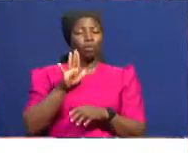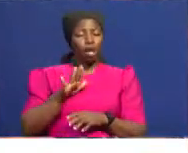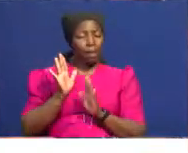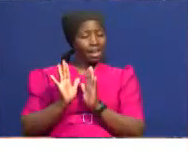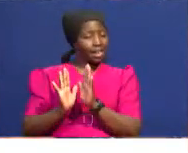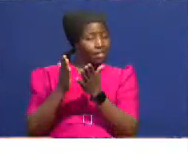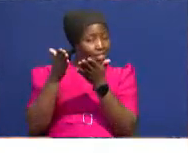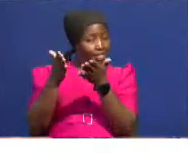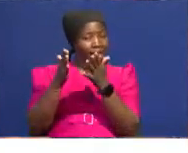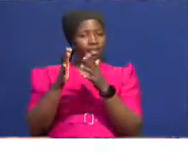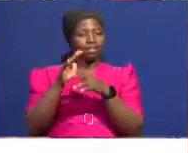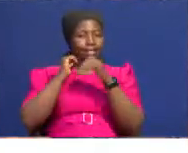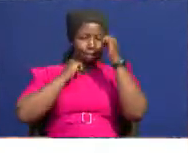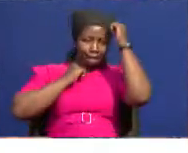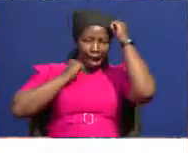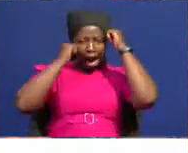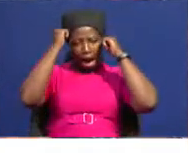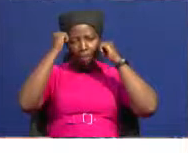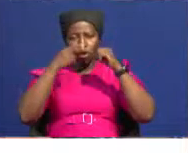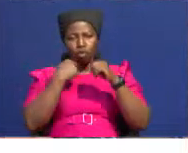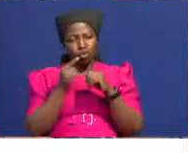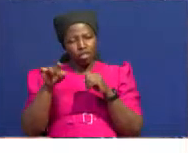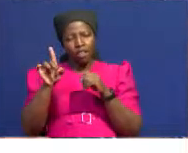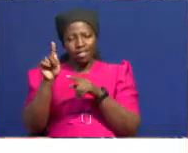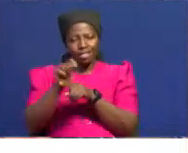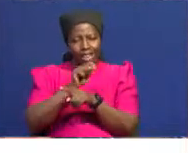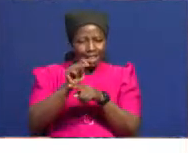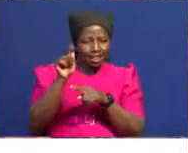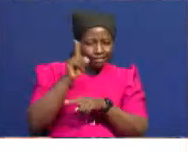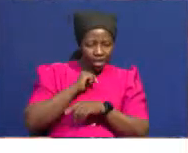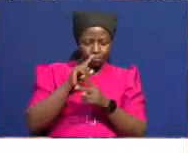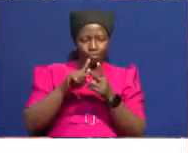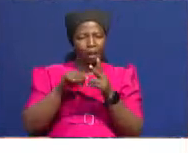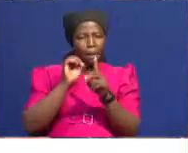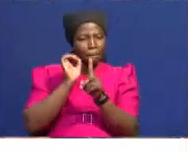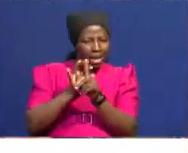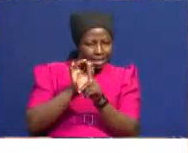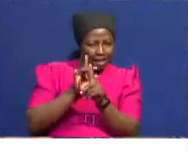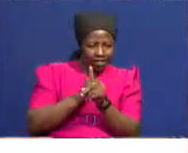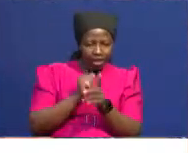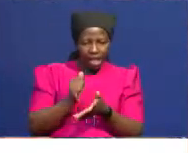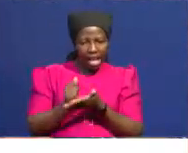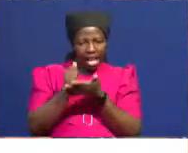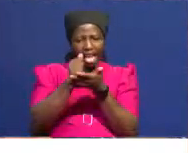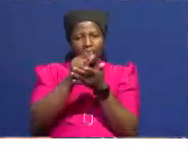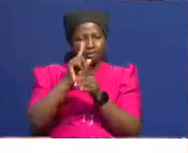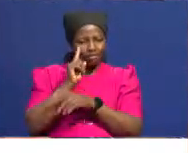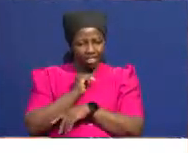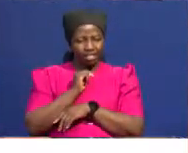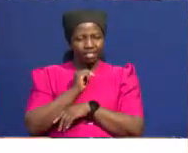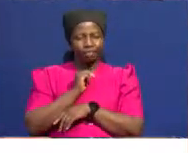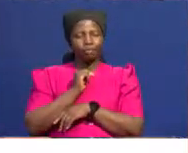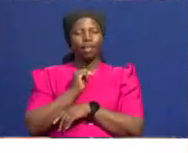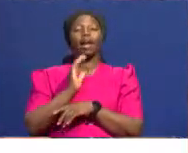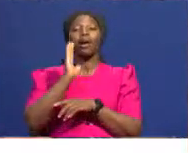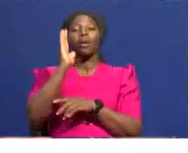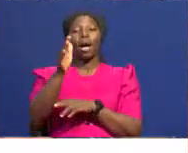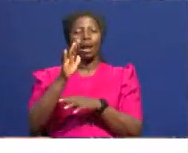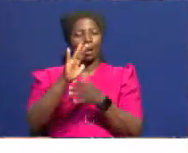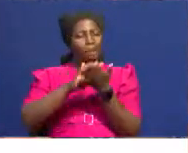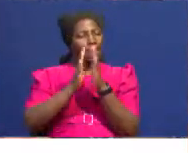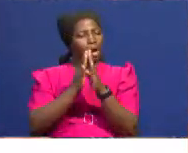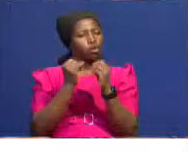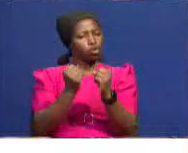commanders that he has trained, mentored, and assisted, will gather the